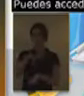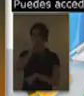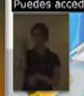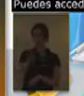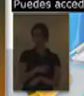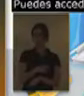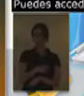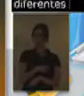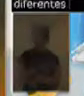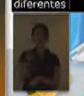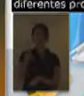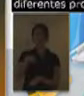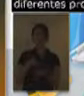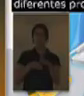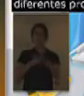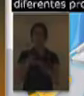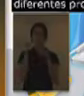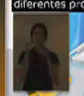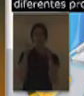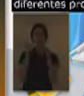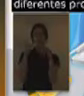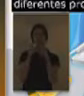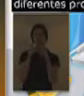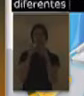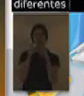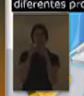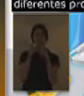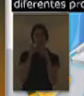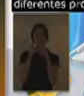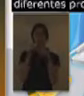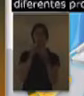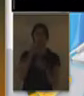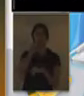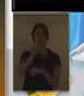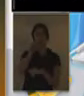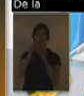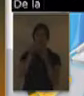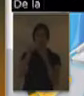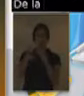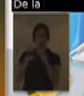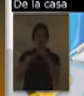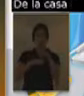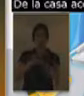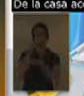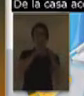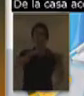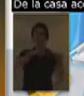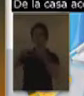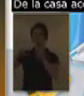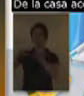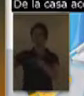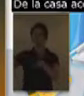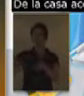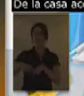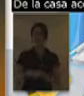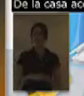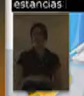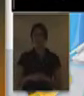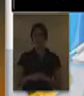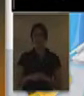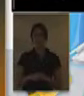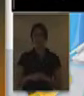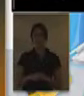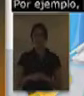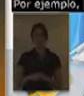different prototypes, and this gives access to the home, and in the home you have access to each individual room. Here we